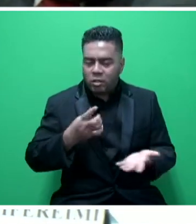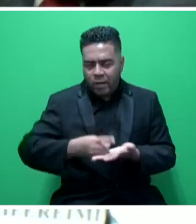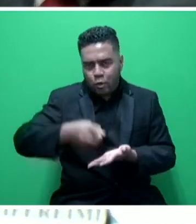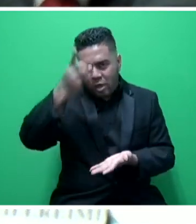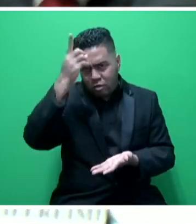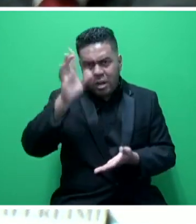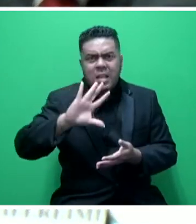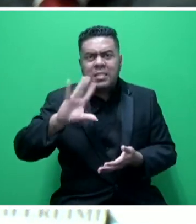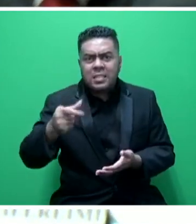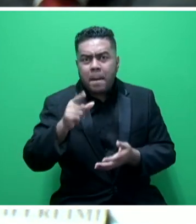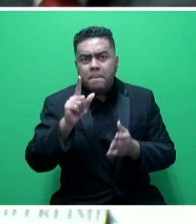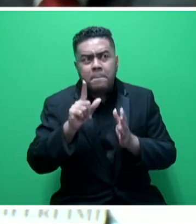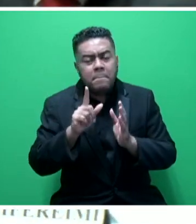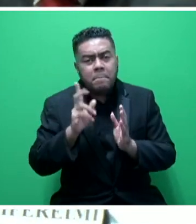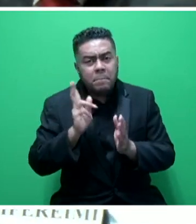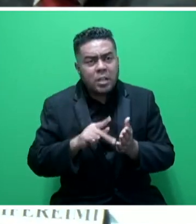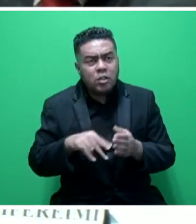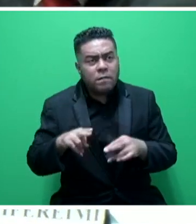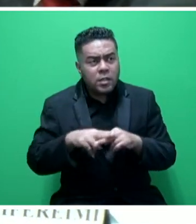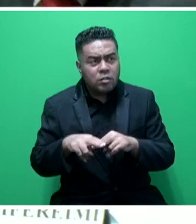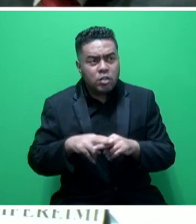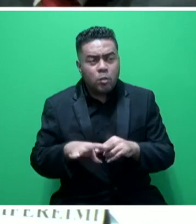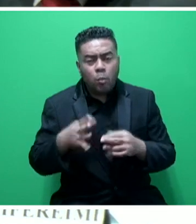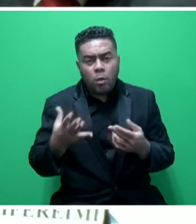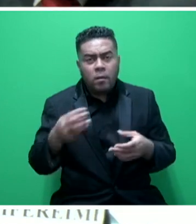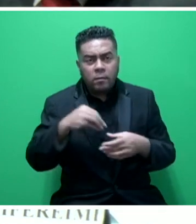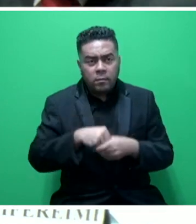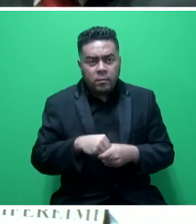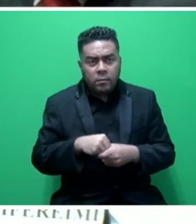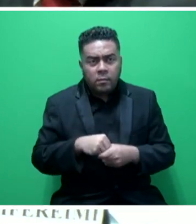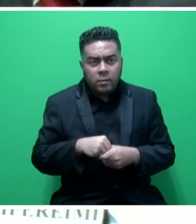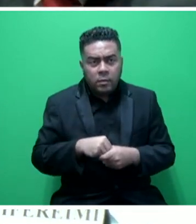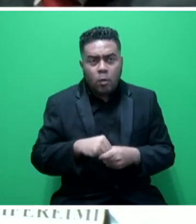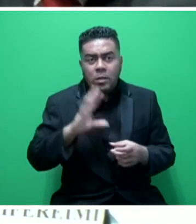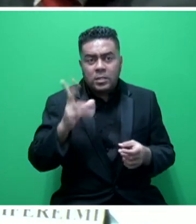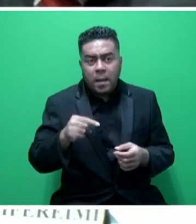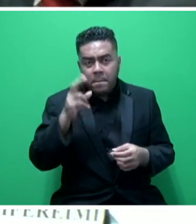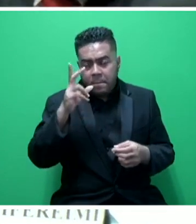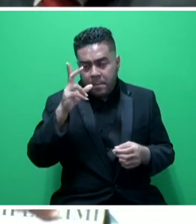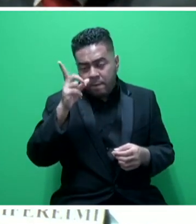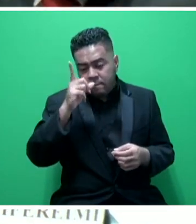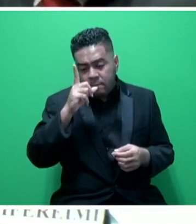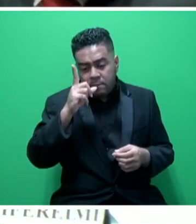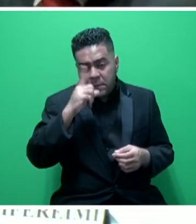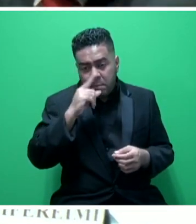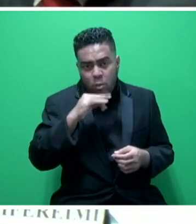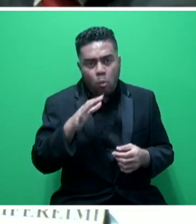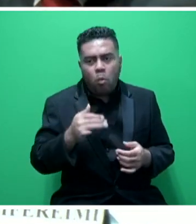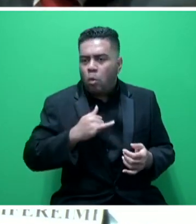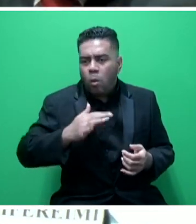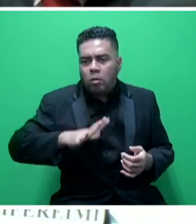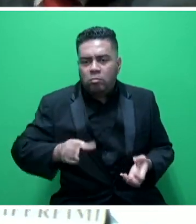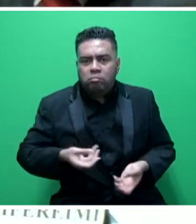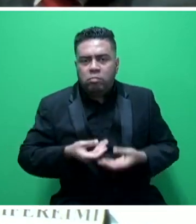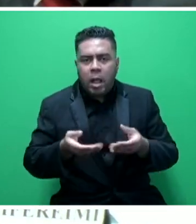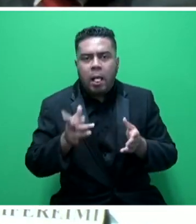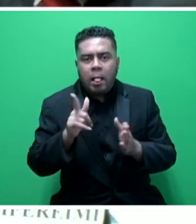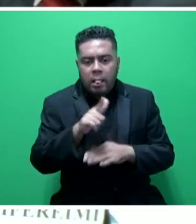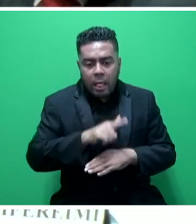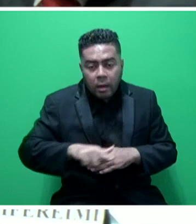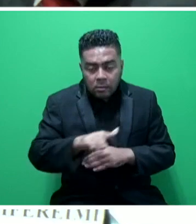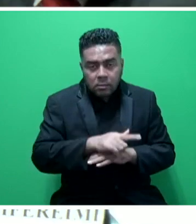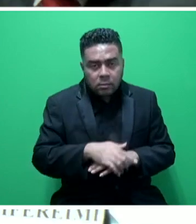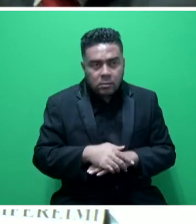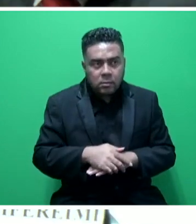of Fiji, politics played a role, particularly when some Fijians were denied land. As a